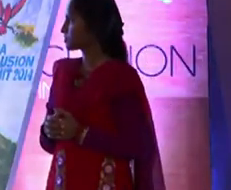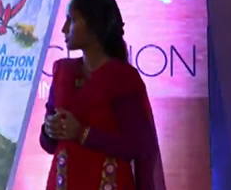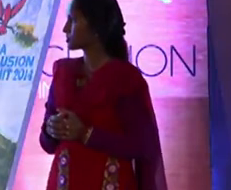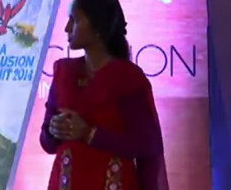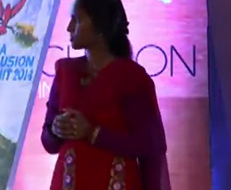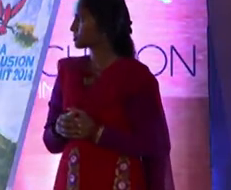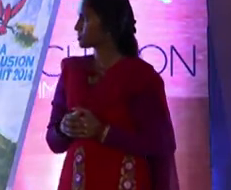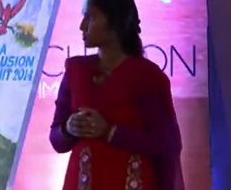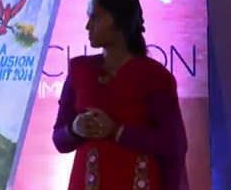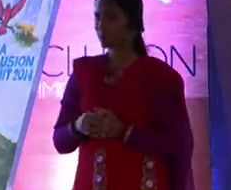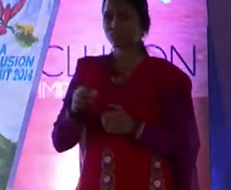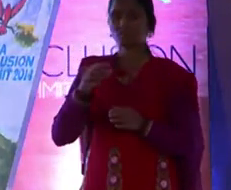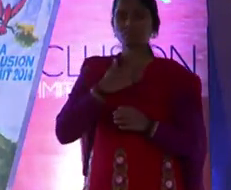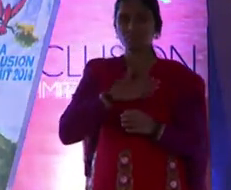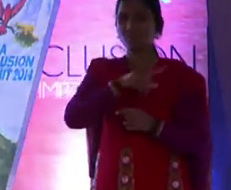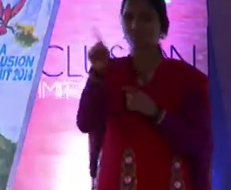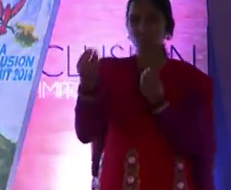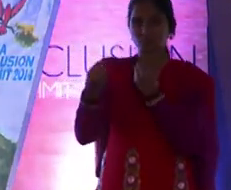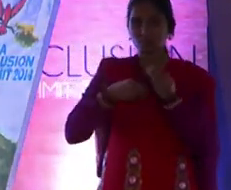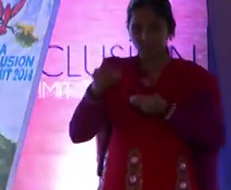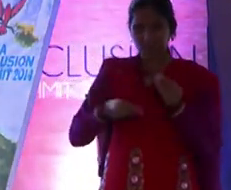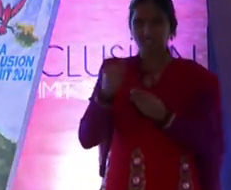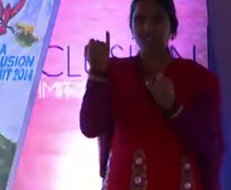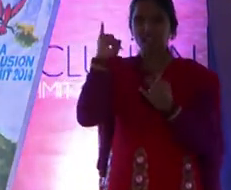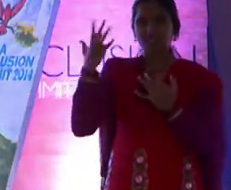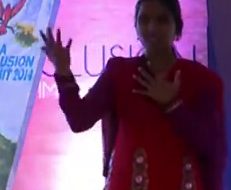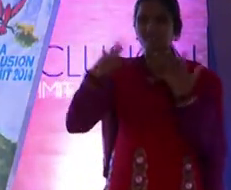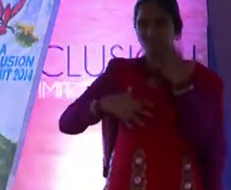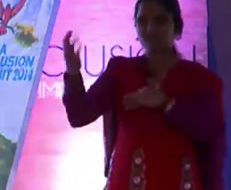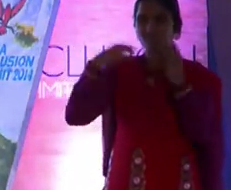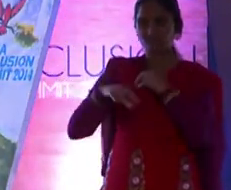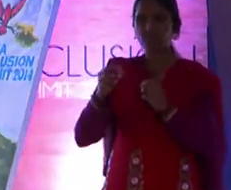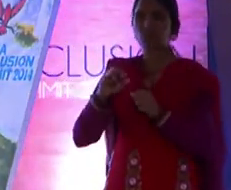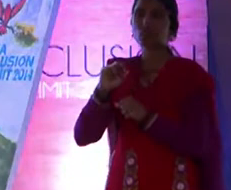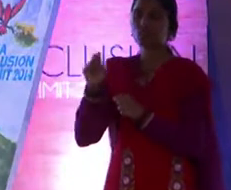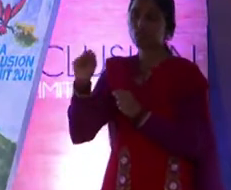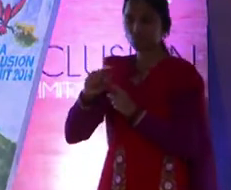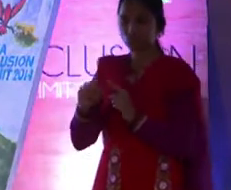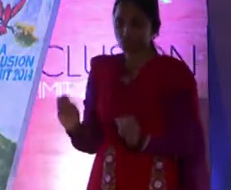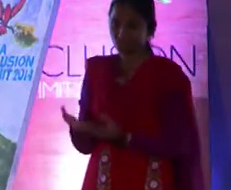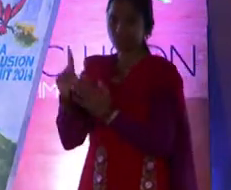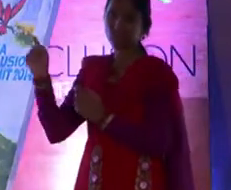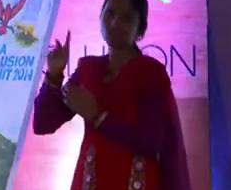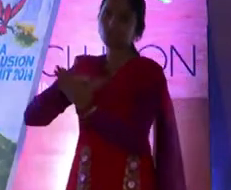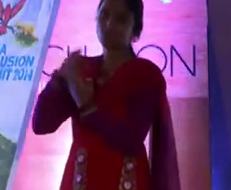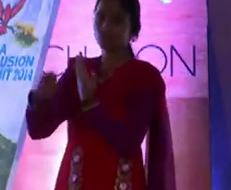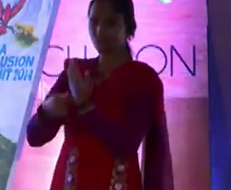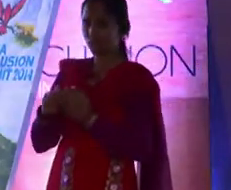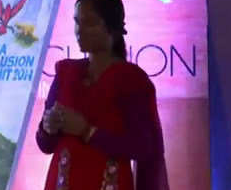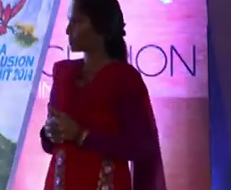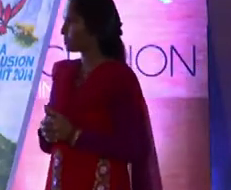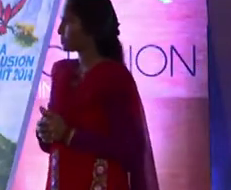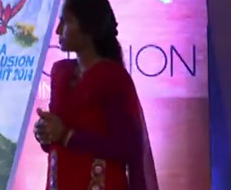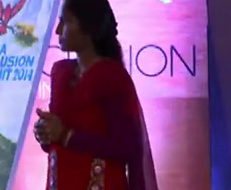remind you that, well, the Department of Disability Affairs has got a large number of initiatives. What we require is a large number